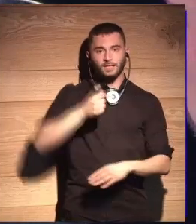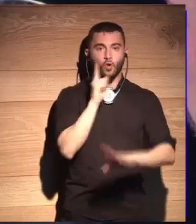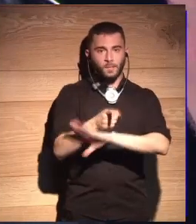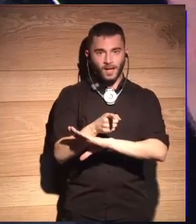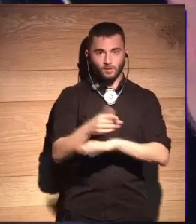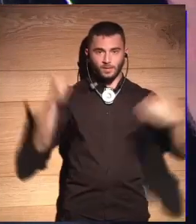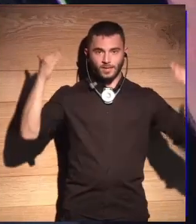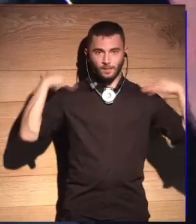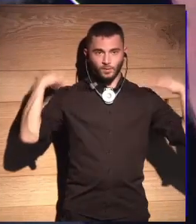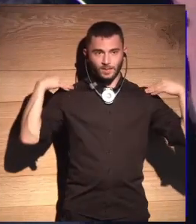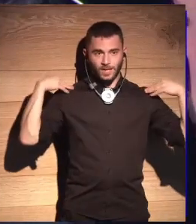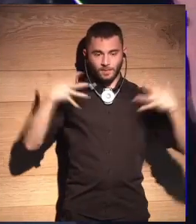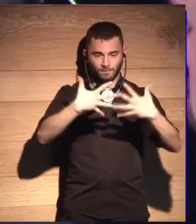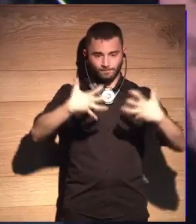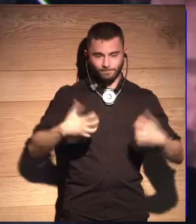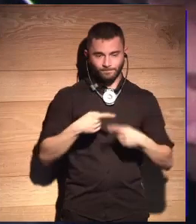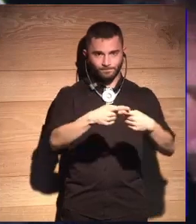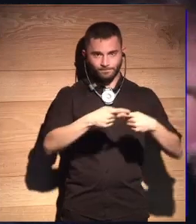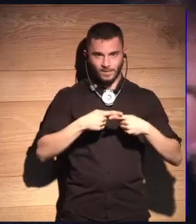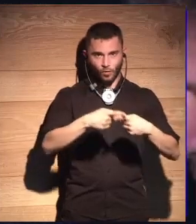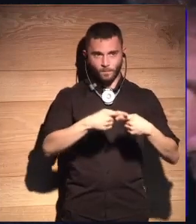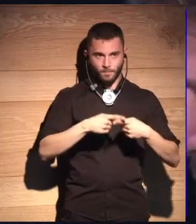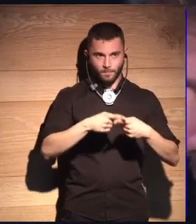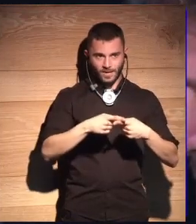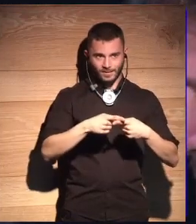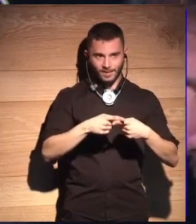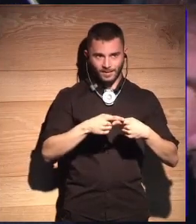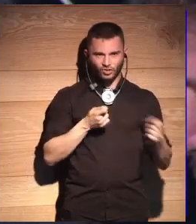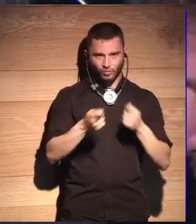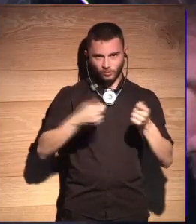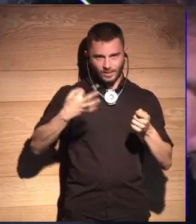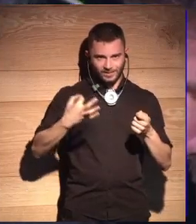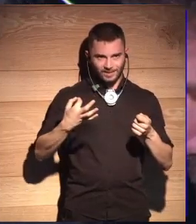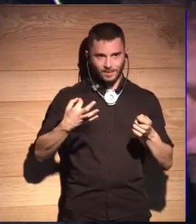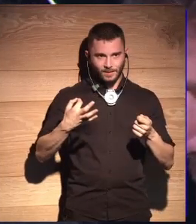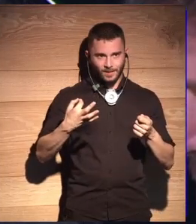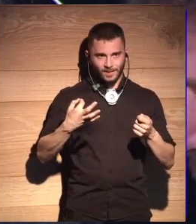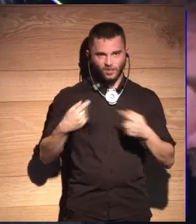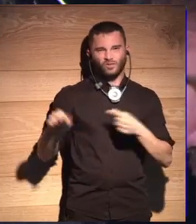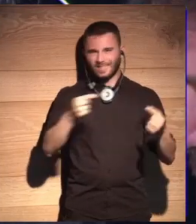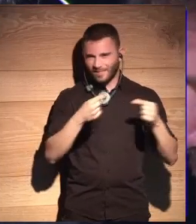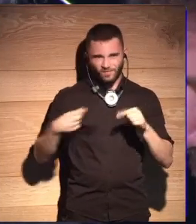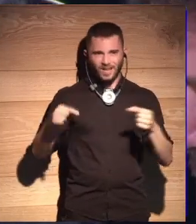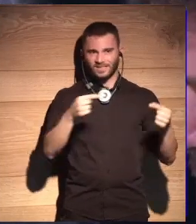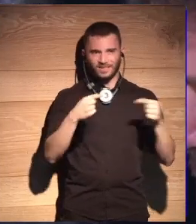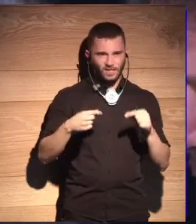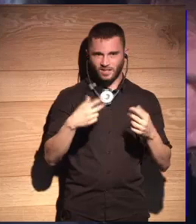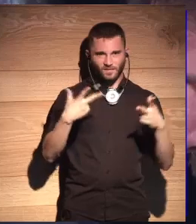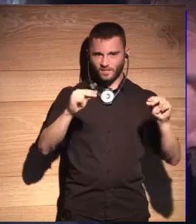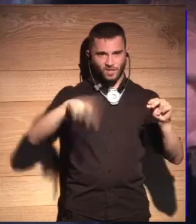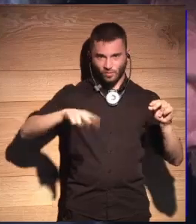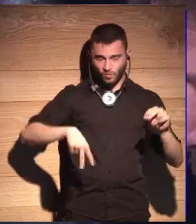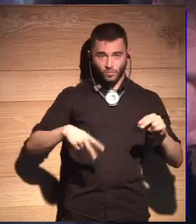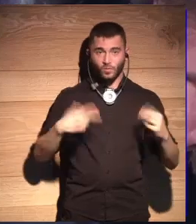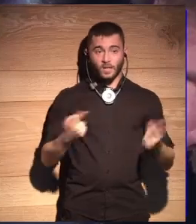tend to regulate it, making them more transparent, making them more responsible of the contents that they share. And this is something that